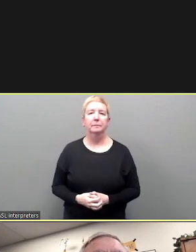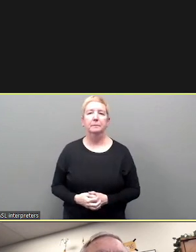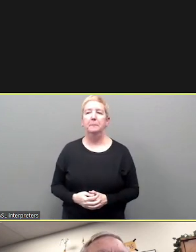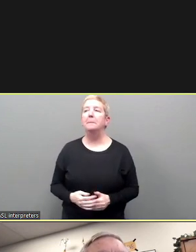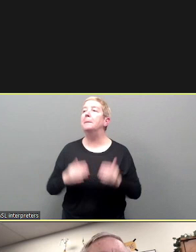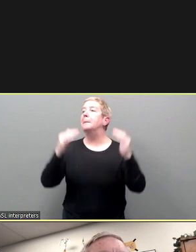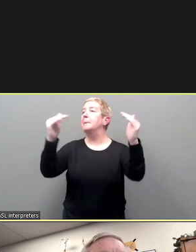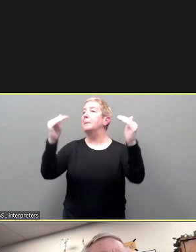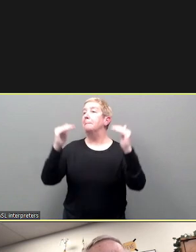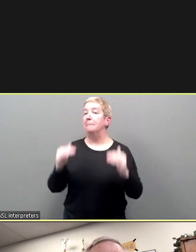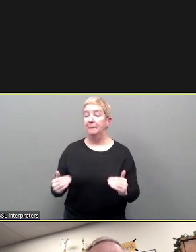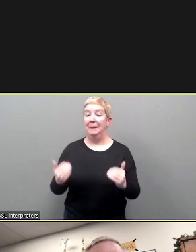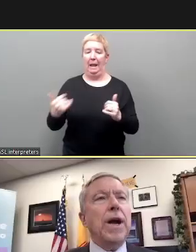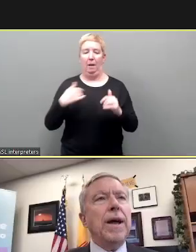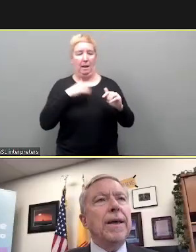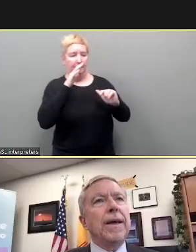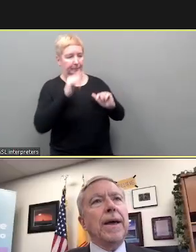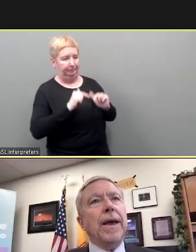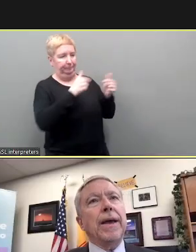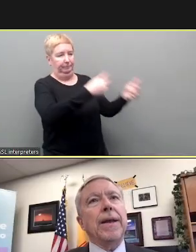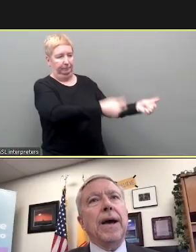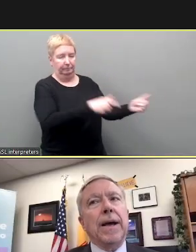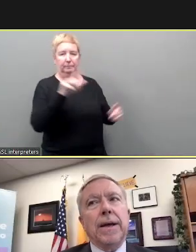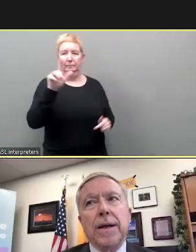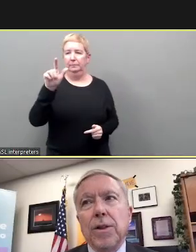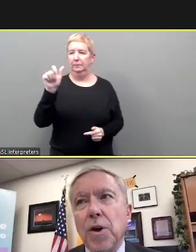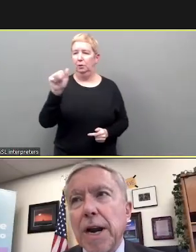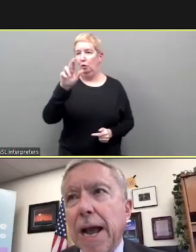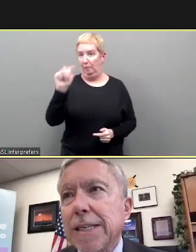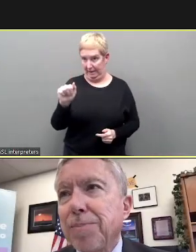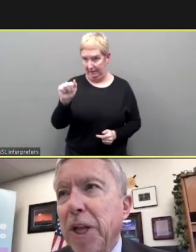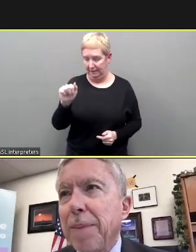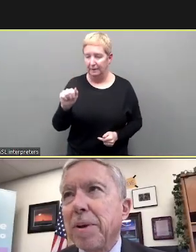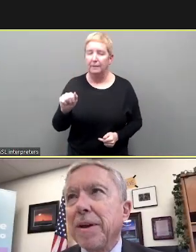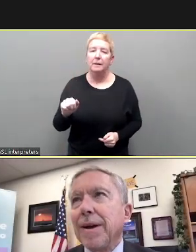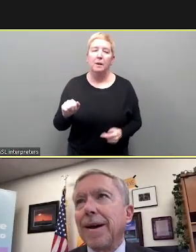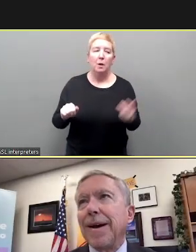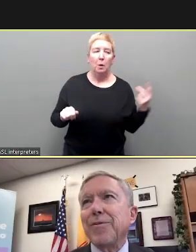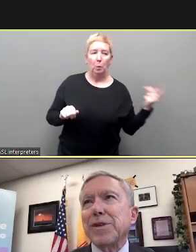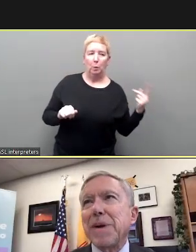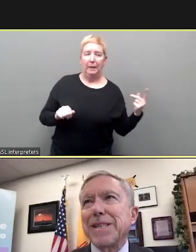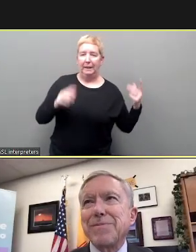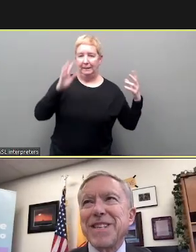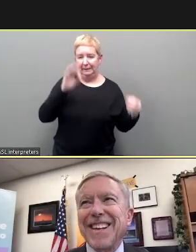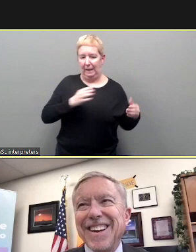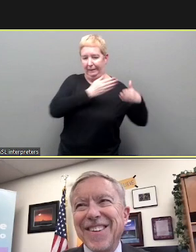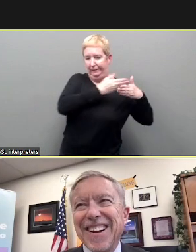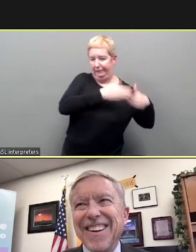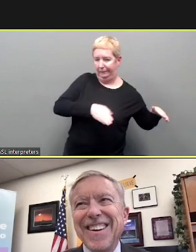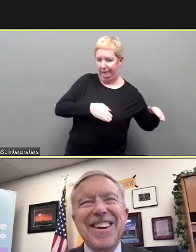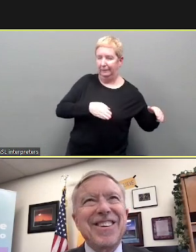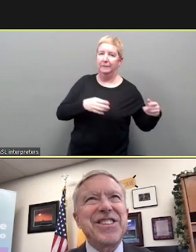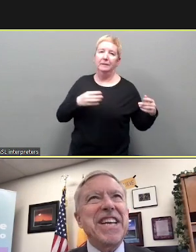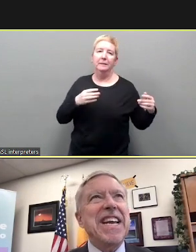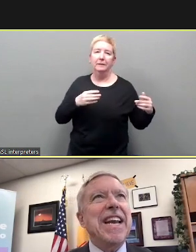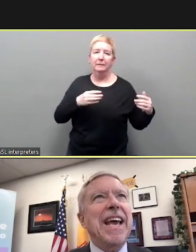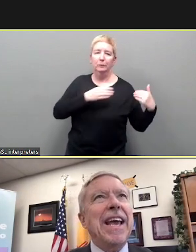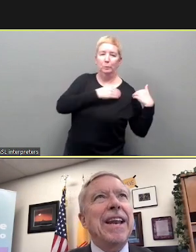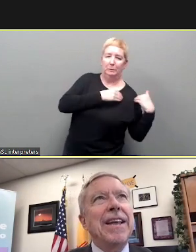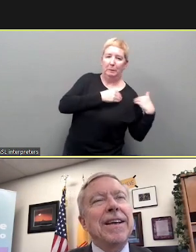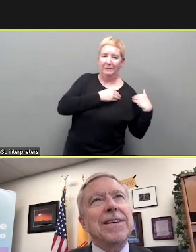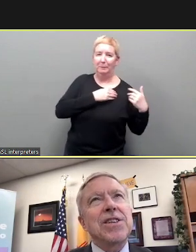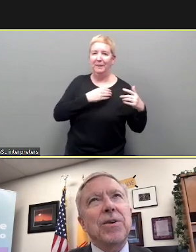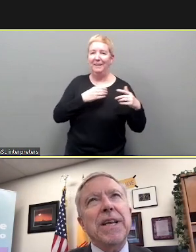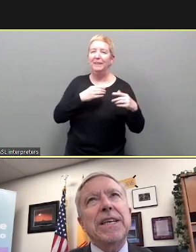So I'm going to turn it over now to Laura, and Laura and I split up the responsibility of Christine today.